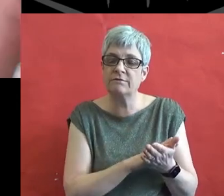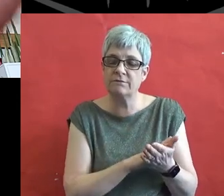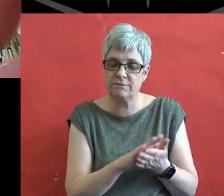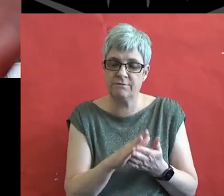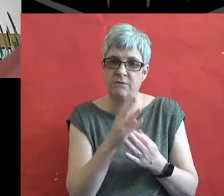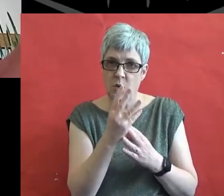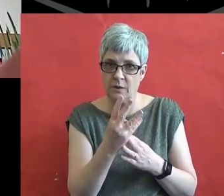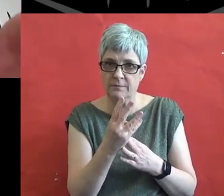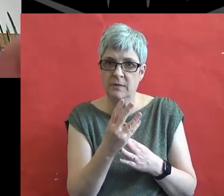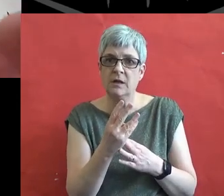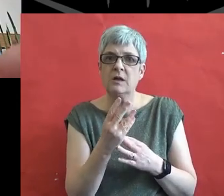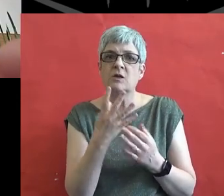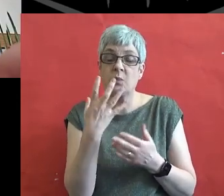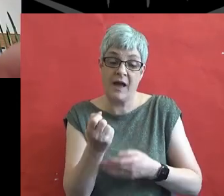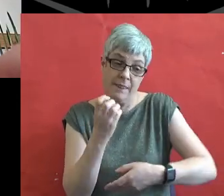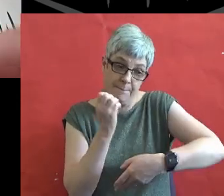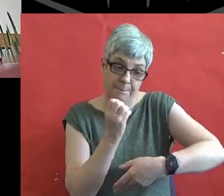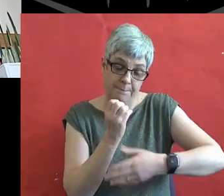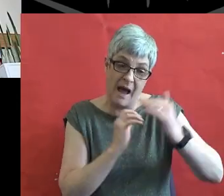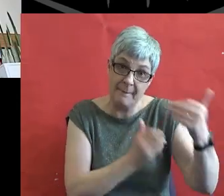So we had the baptism of Jesus,